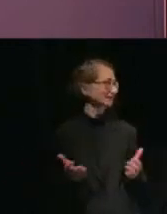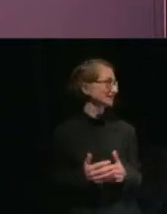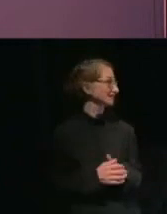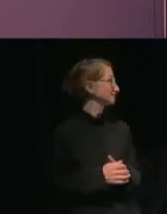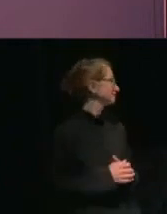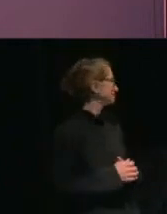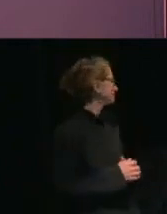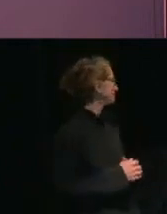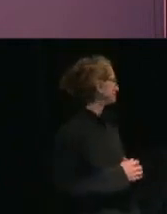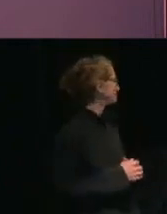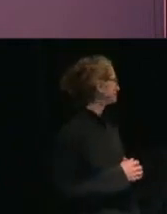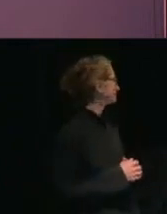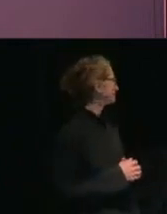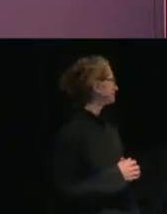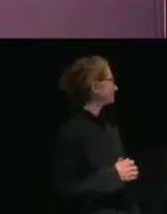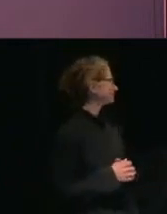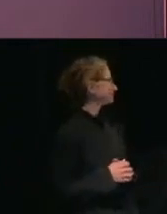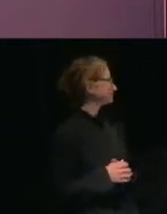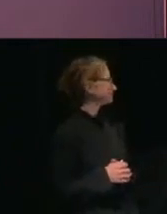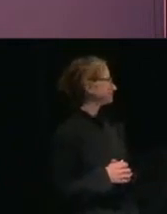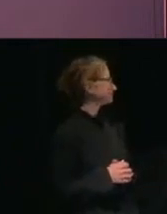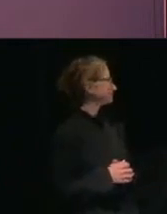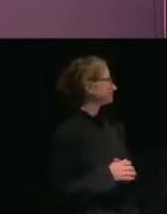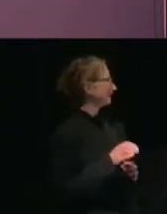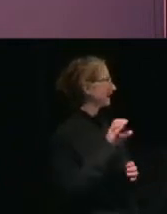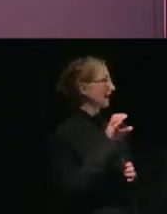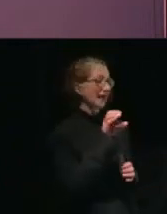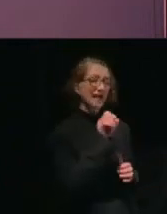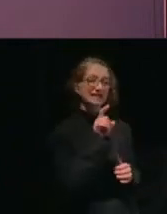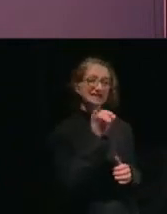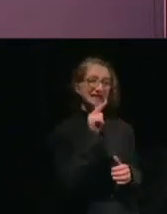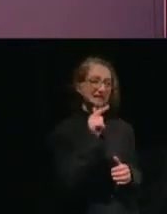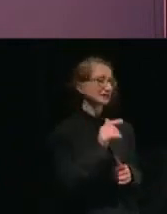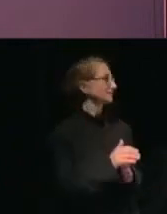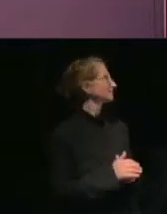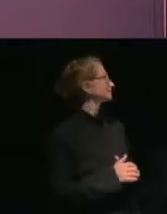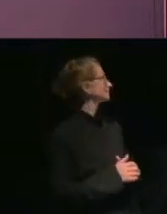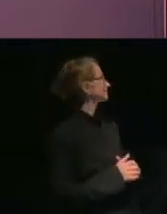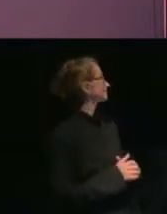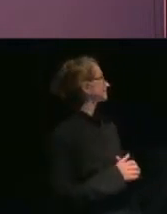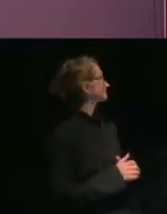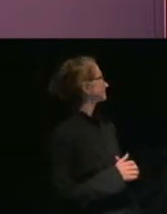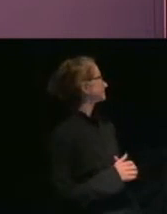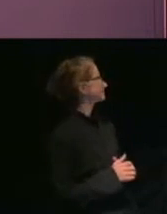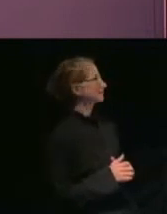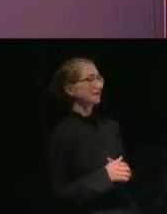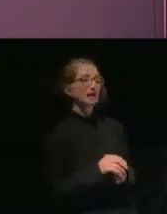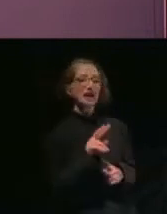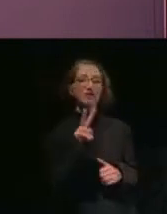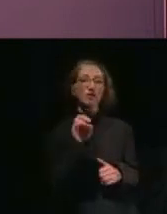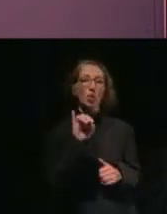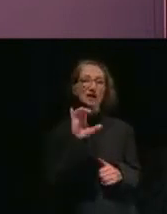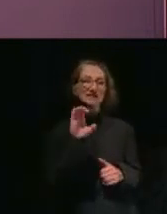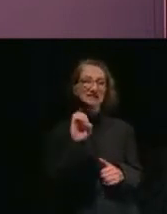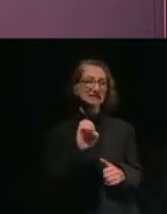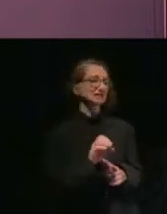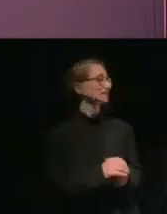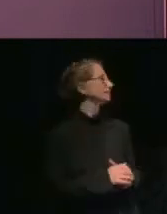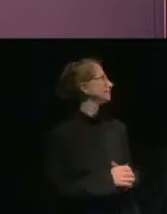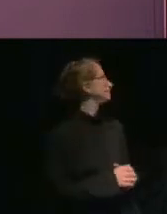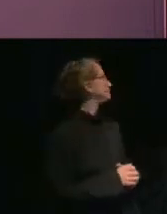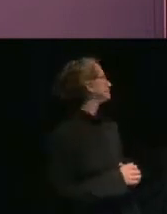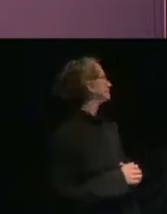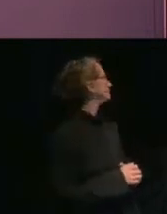we said exit, voice, and loyalty, the way that we divided these strategies for overcoming the challenges. Schaut man sich diese